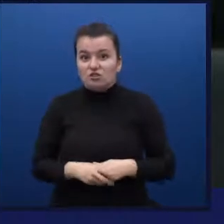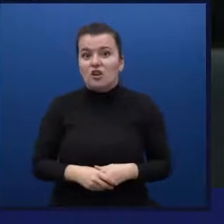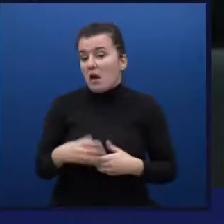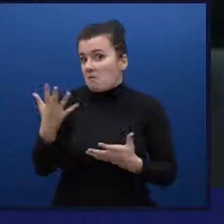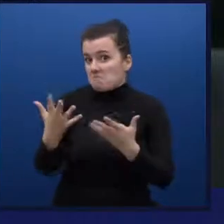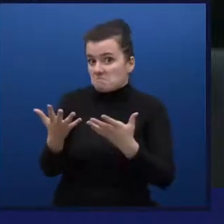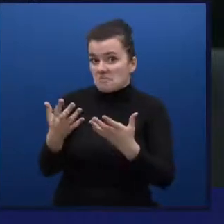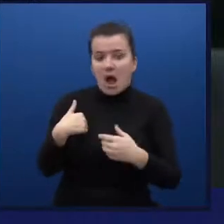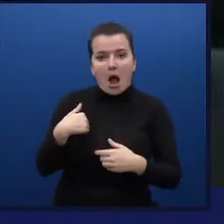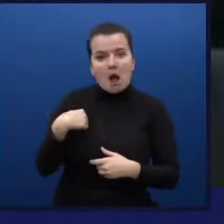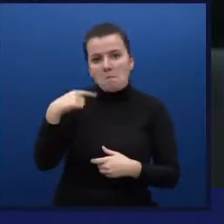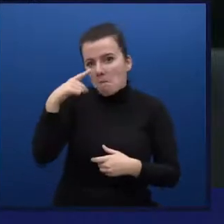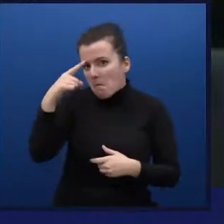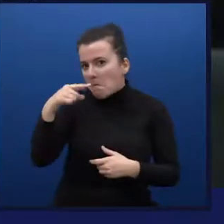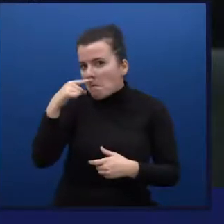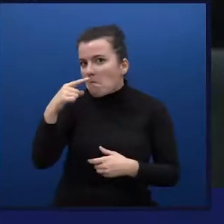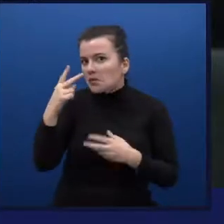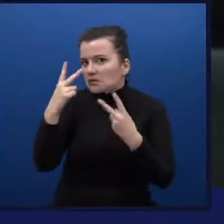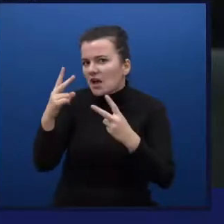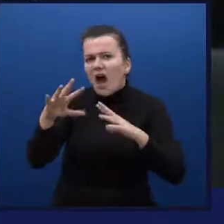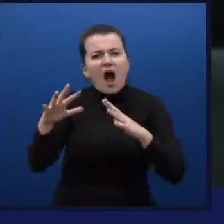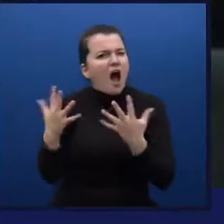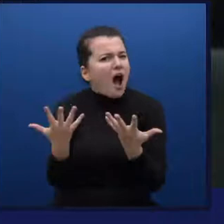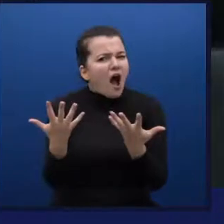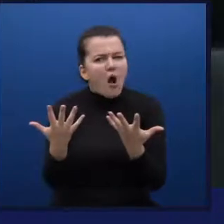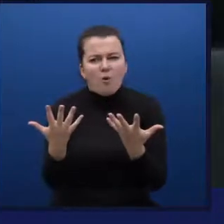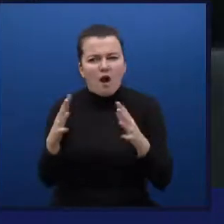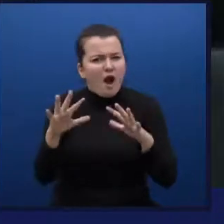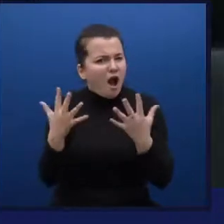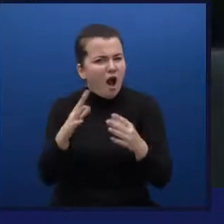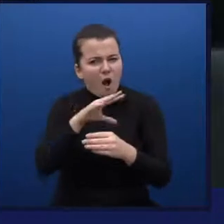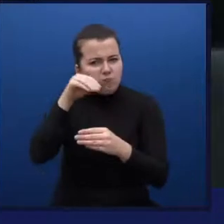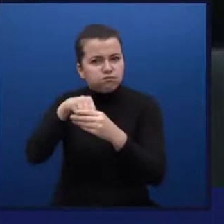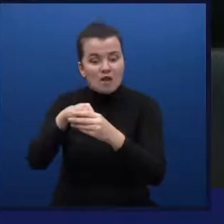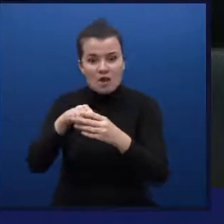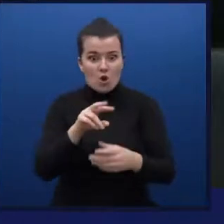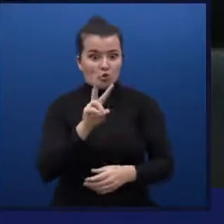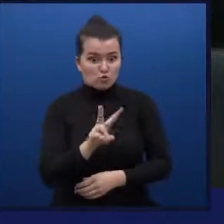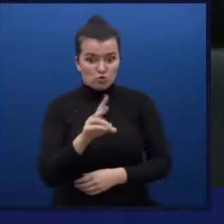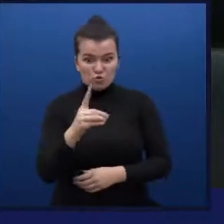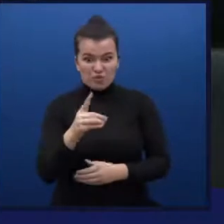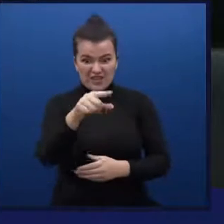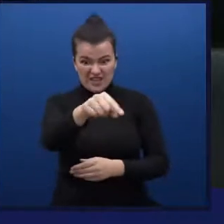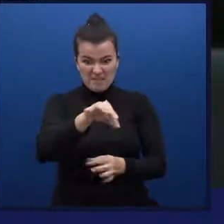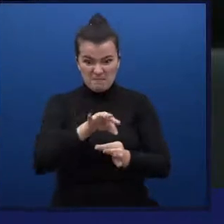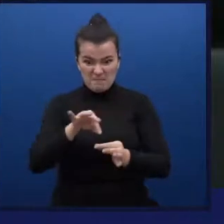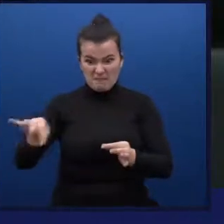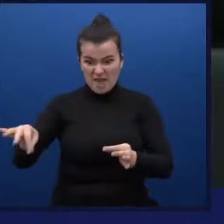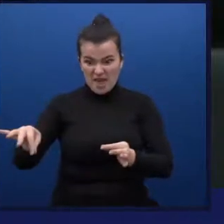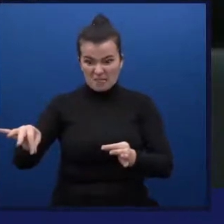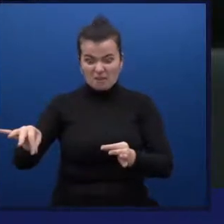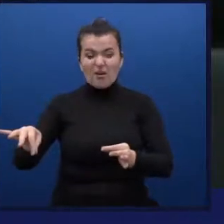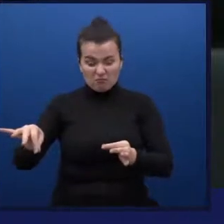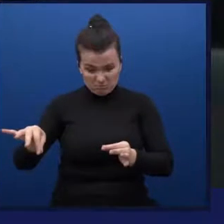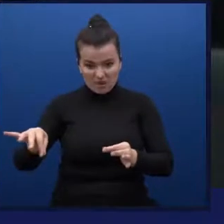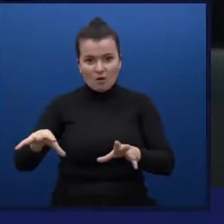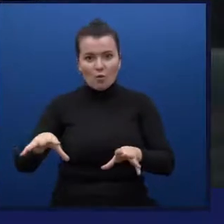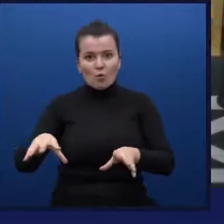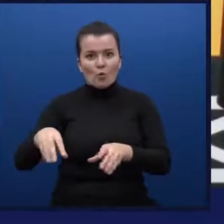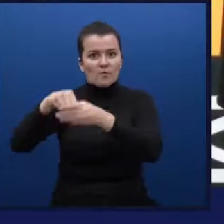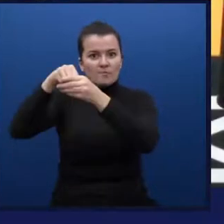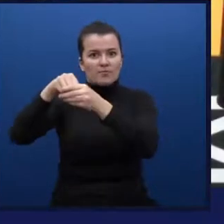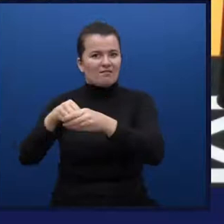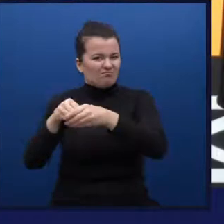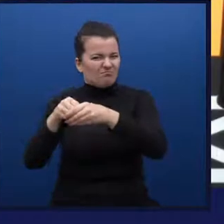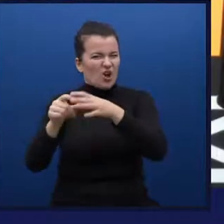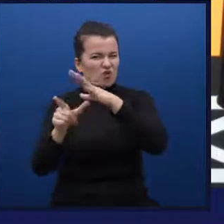I'm curious, how can you actually use 2D maps for controlling drones in this case? And